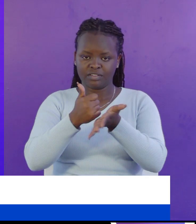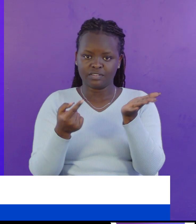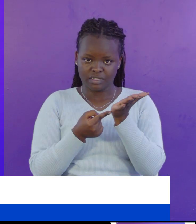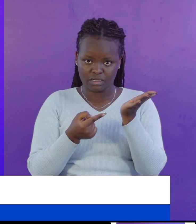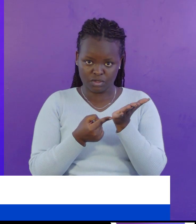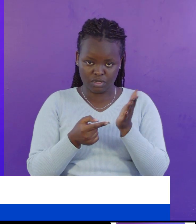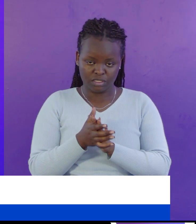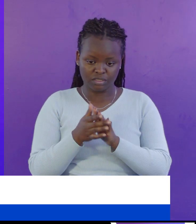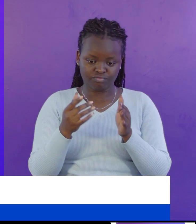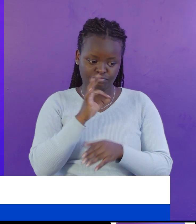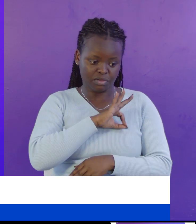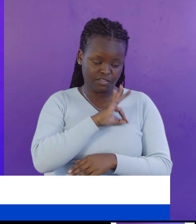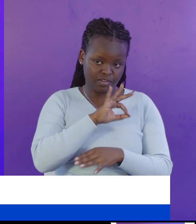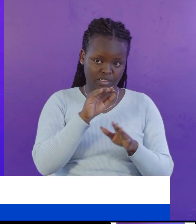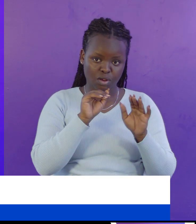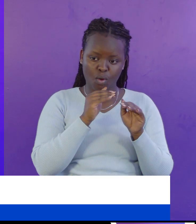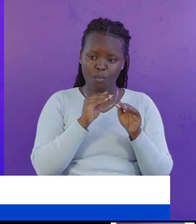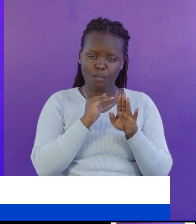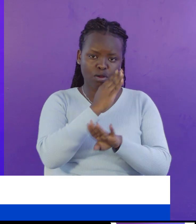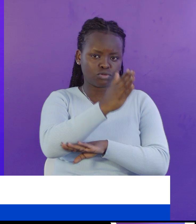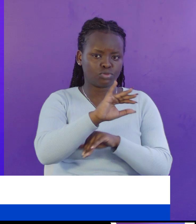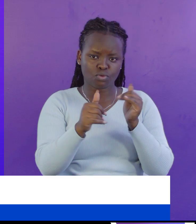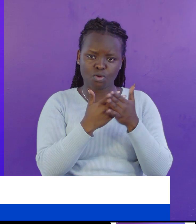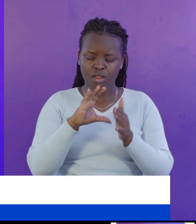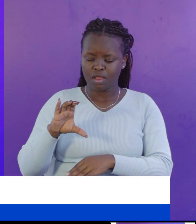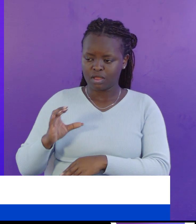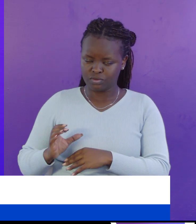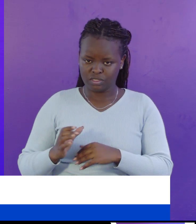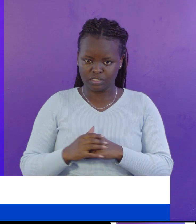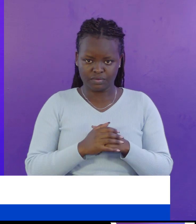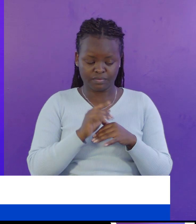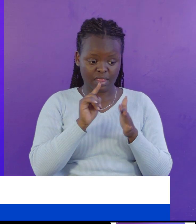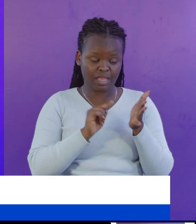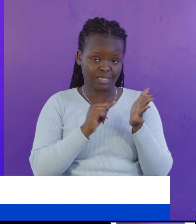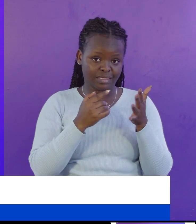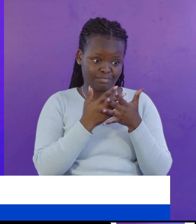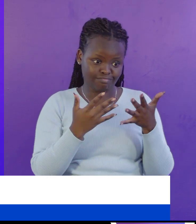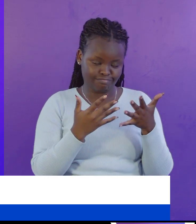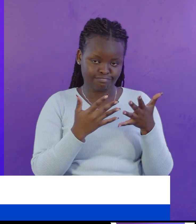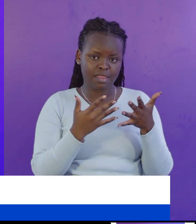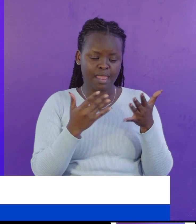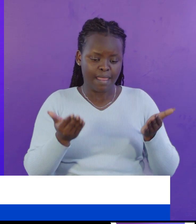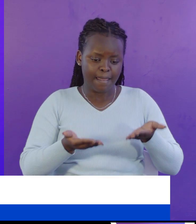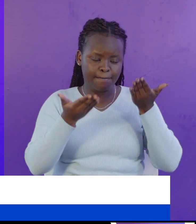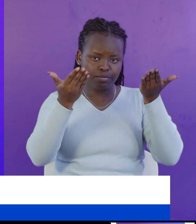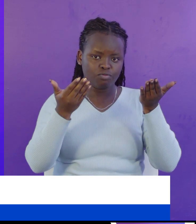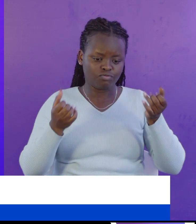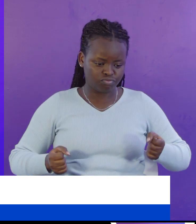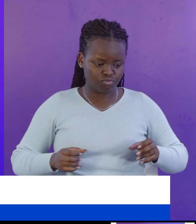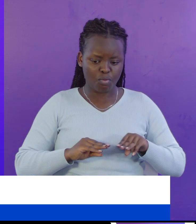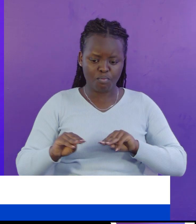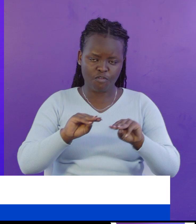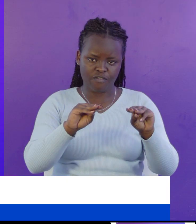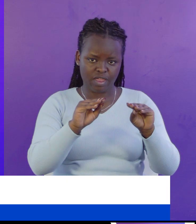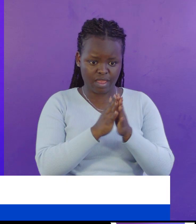to beneficiaries across the county. This initiative is designed to improve mobility, increase